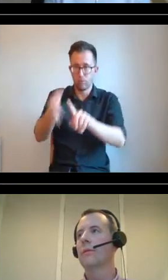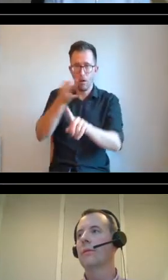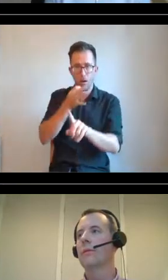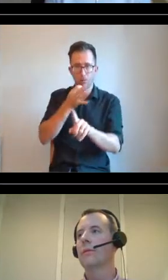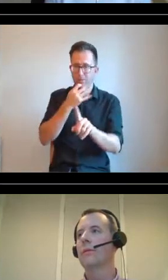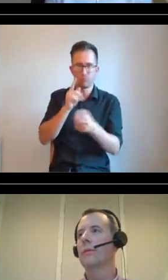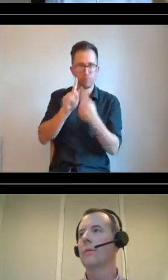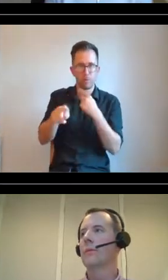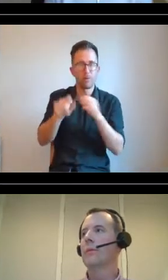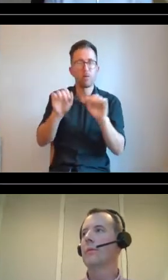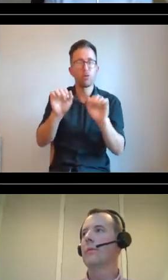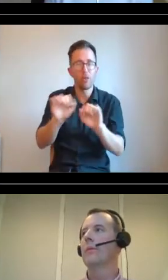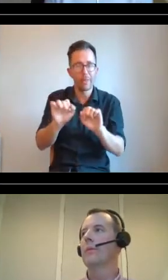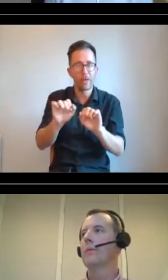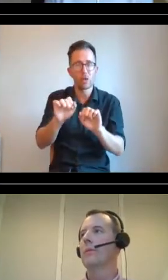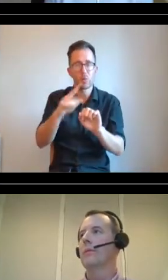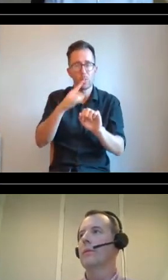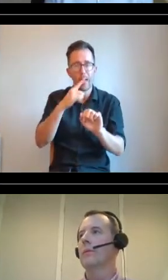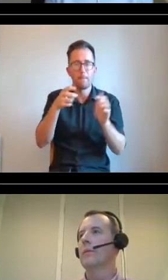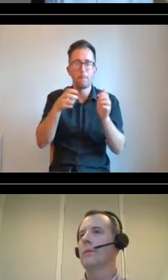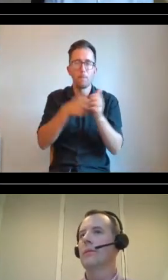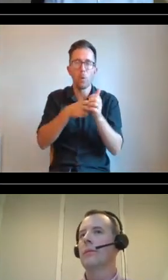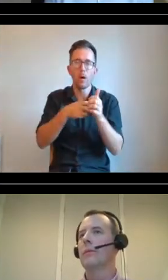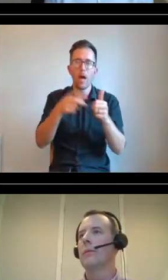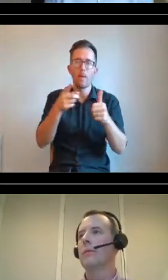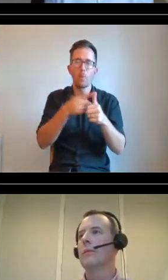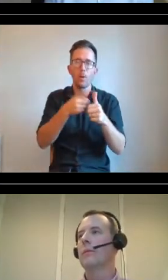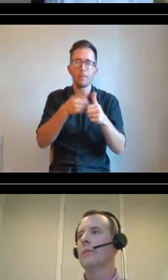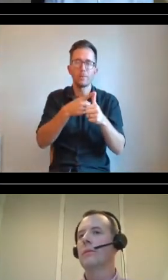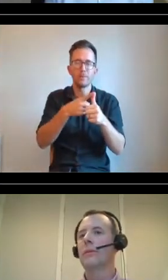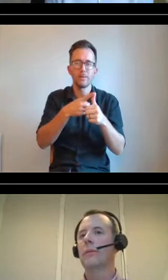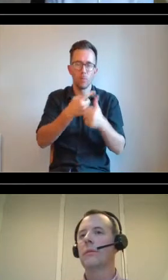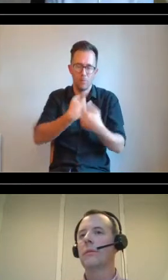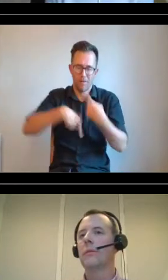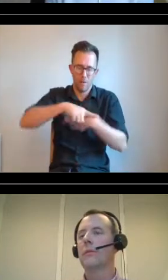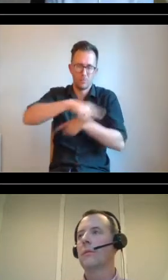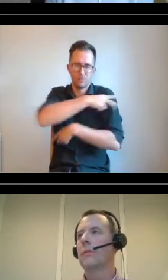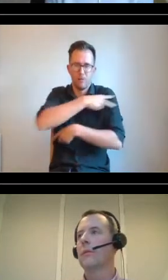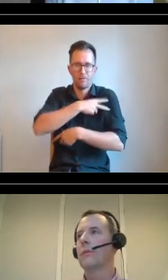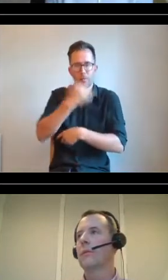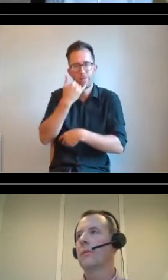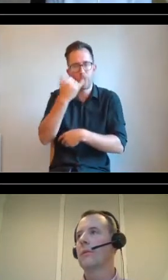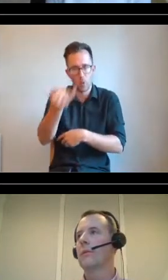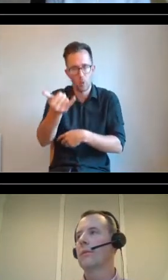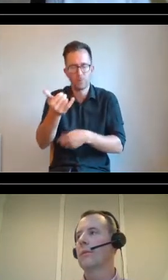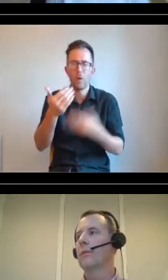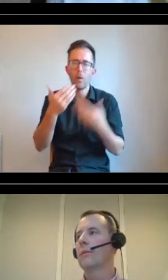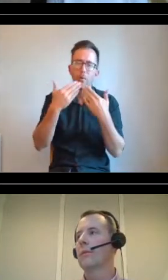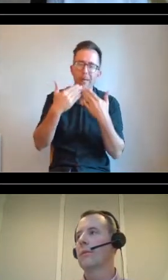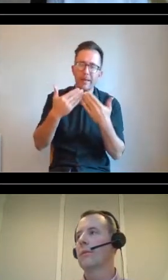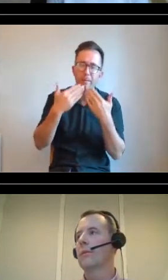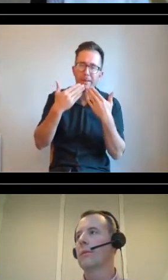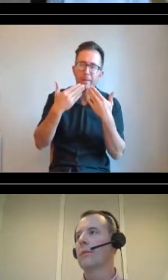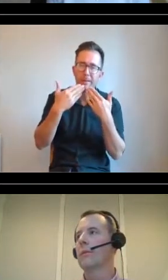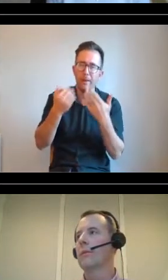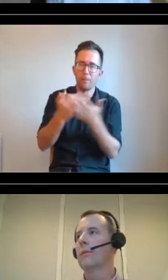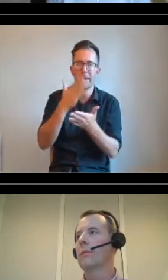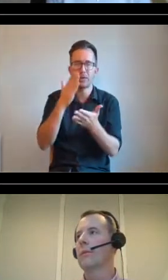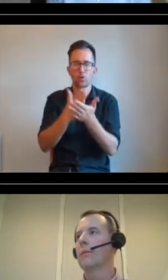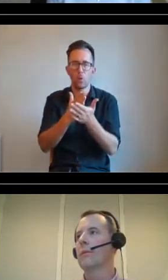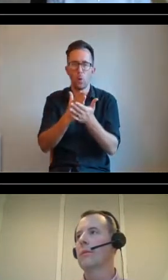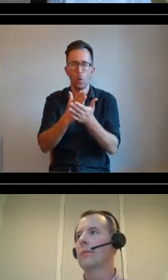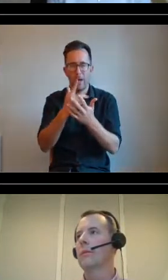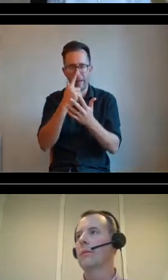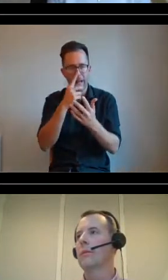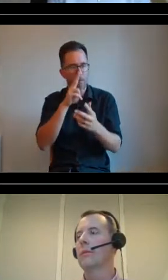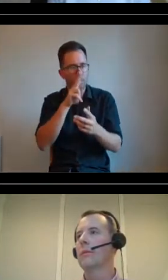detailed answer to their specific questions. So do make sure that you book a call back, go to the website or